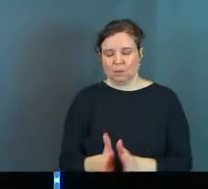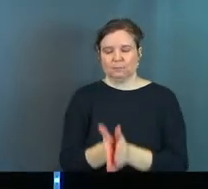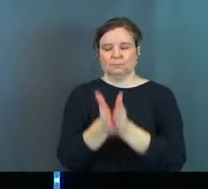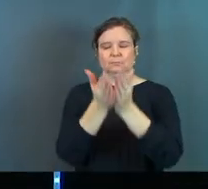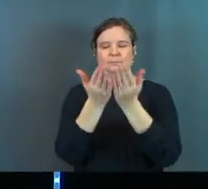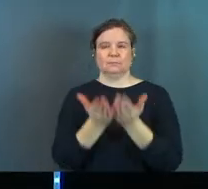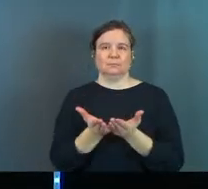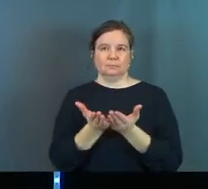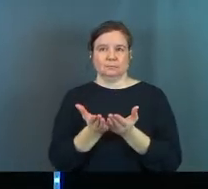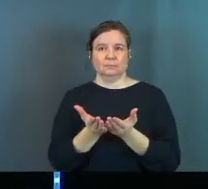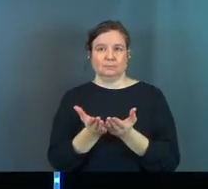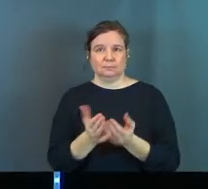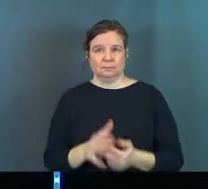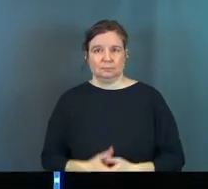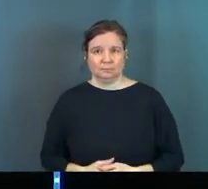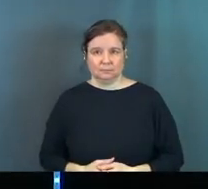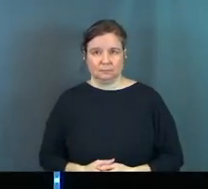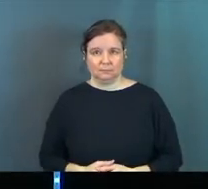book.